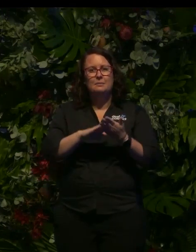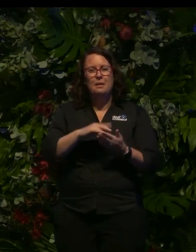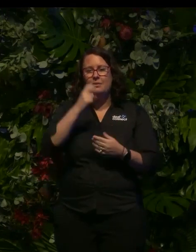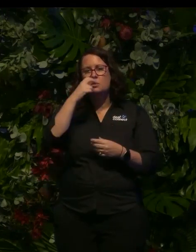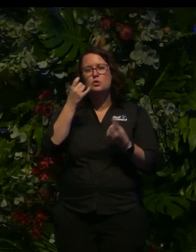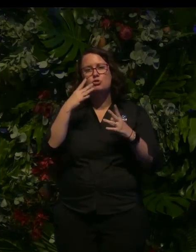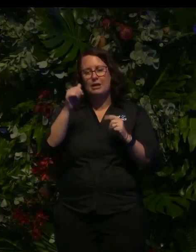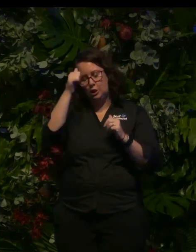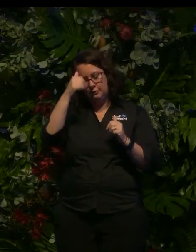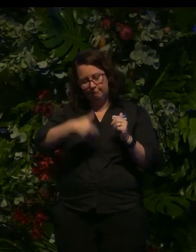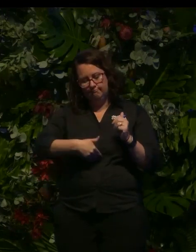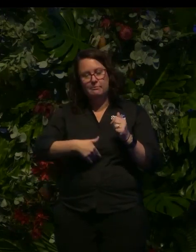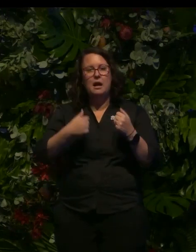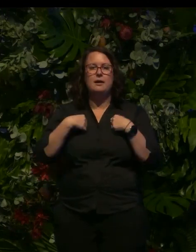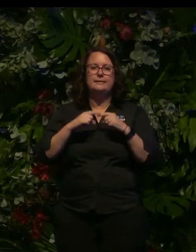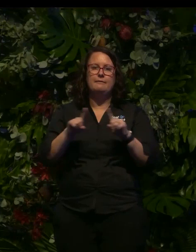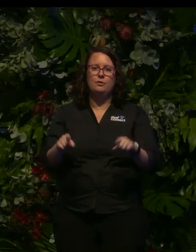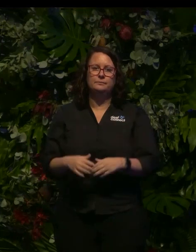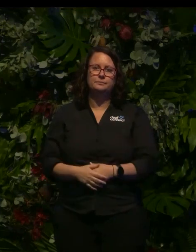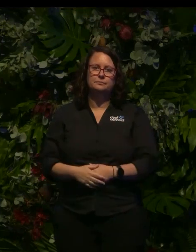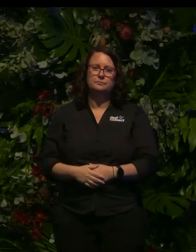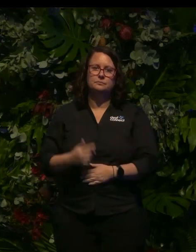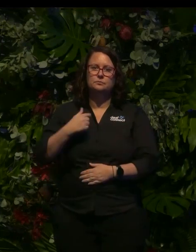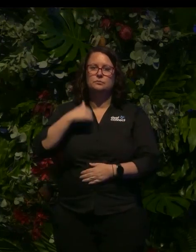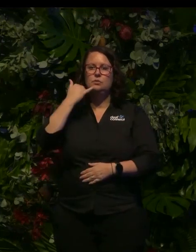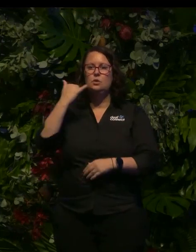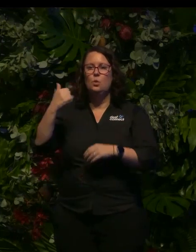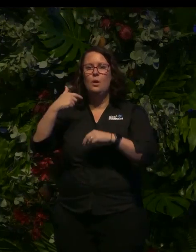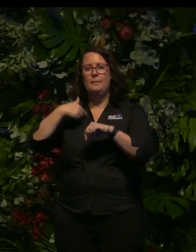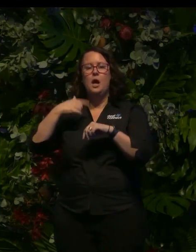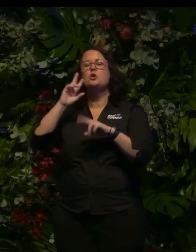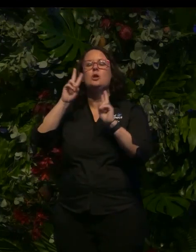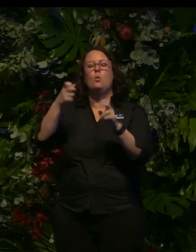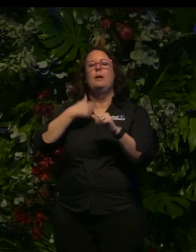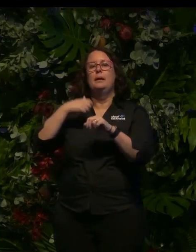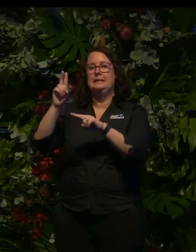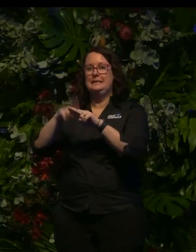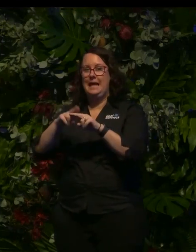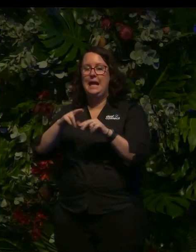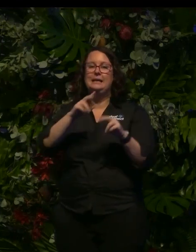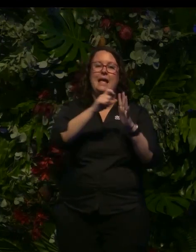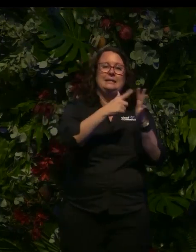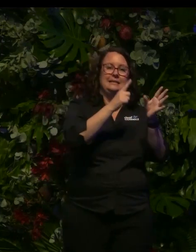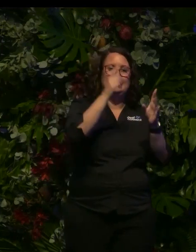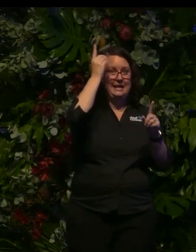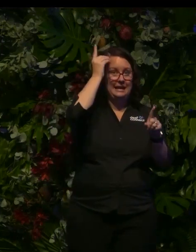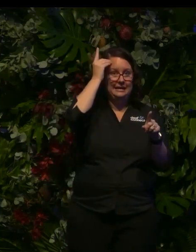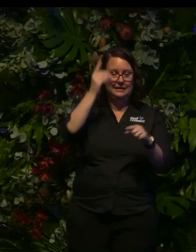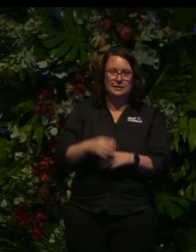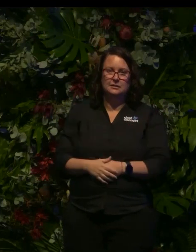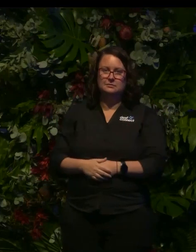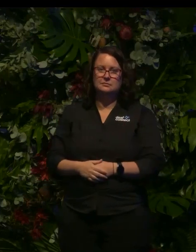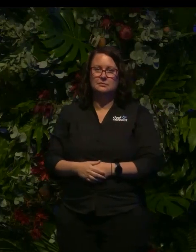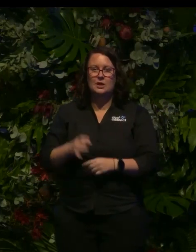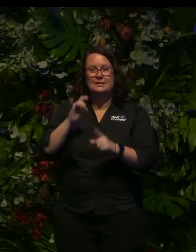different. Mm-hmm. And she then called my husband Dad and me Daddy, and the names have stuck ever since. But she recognised, so it's coming from